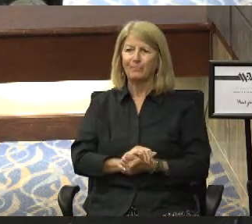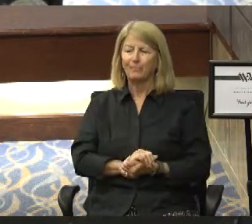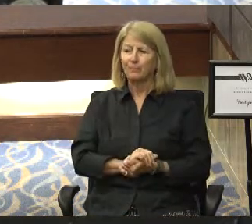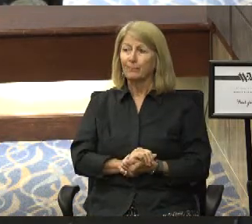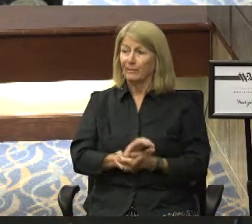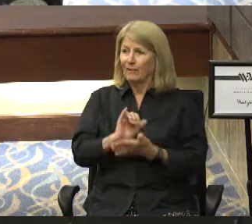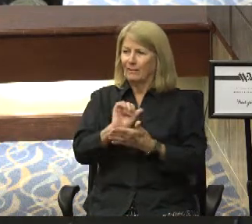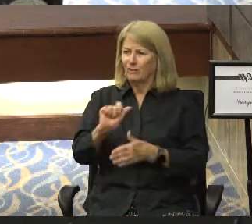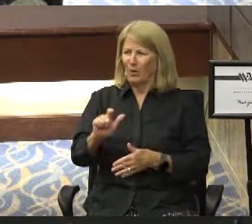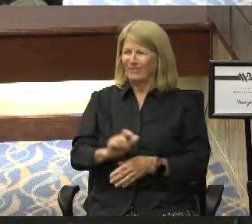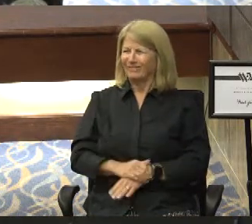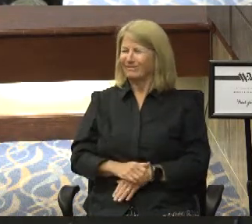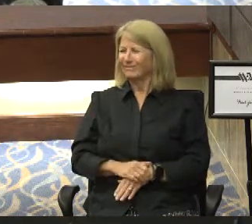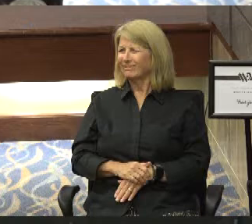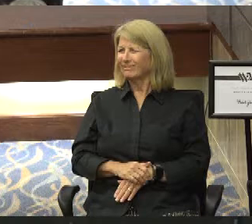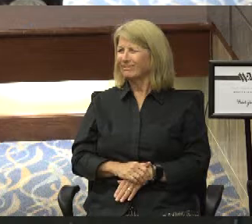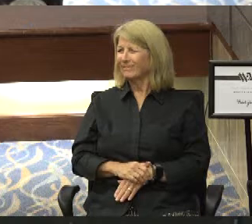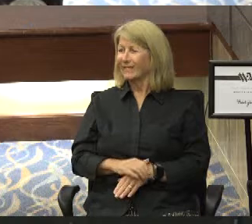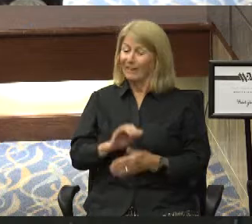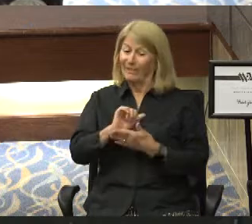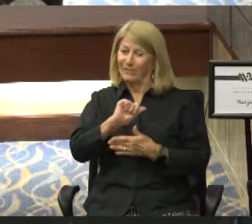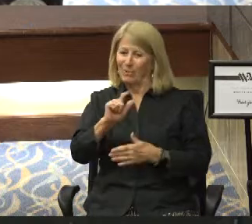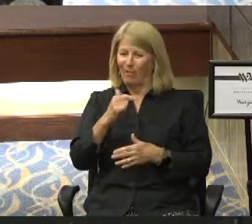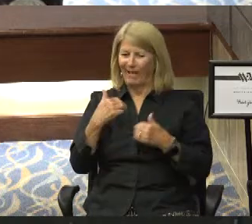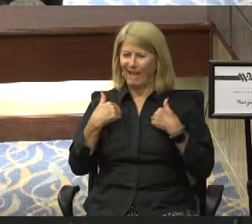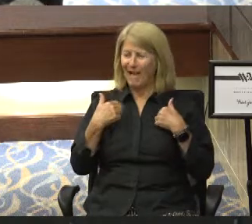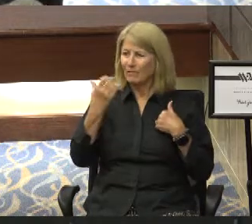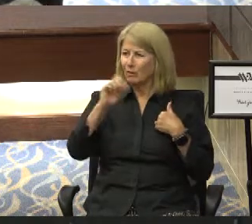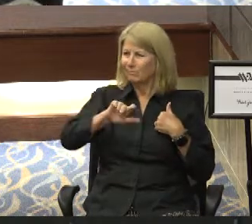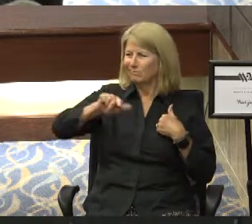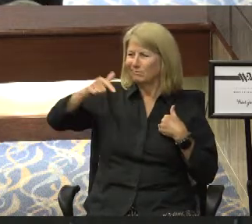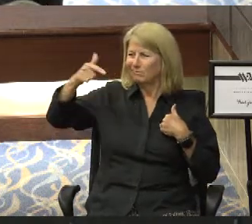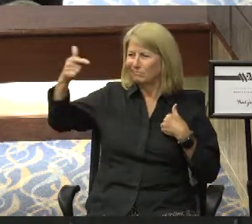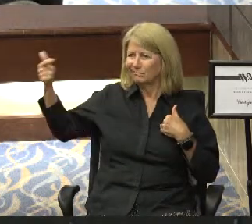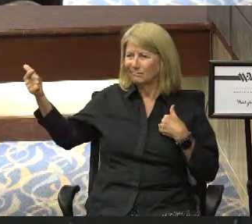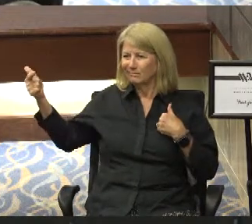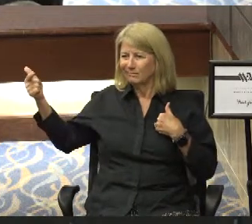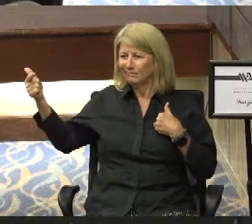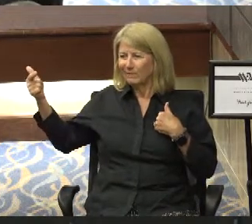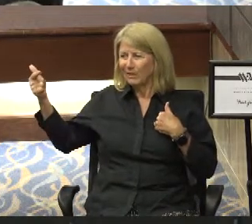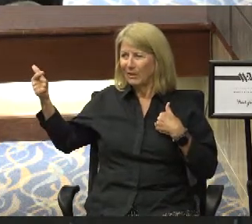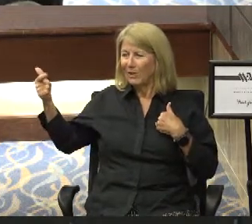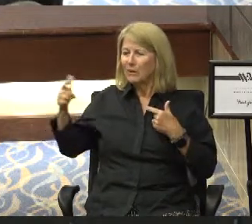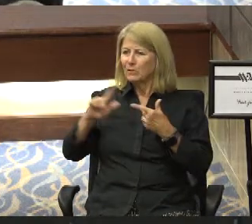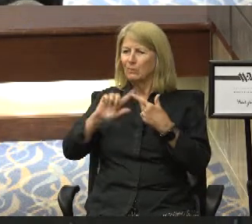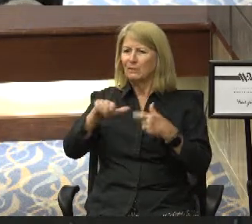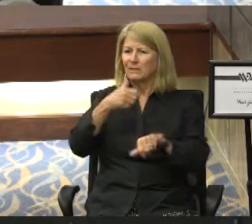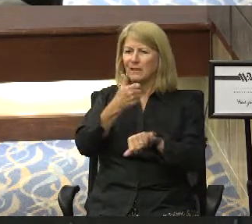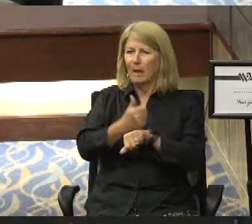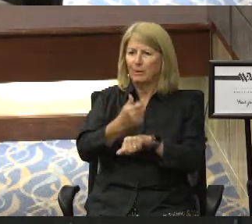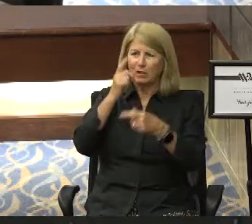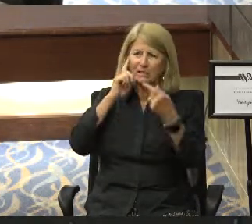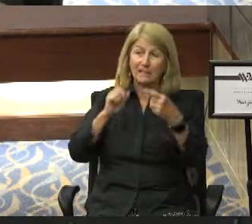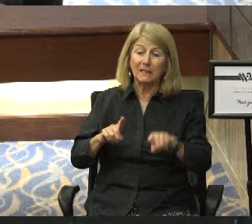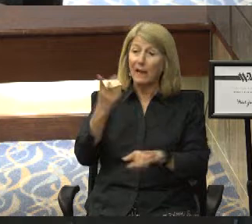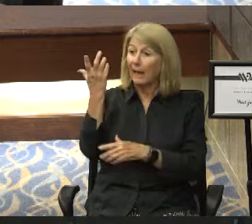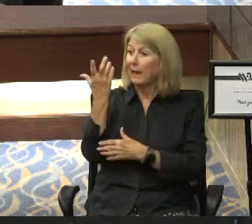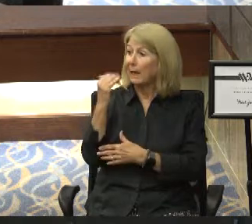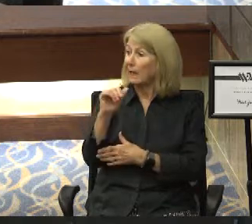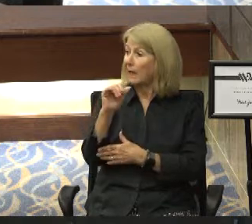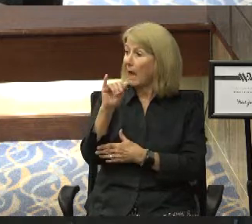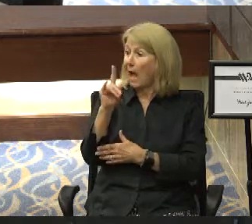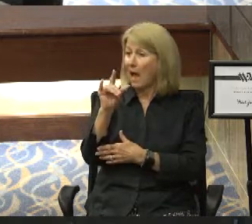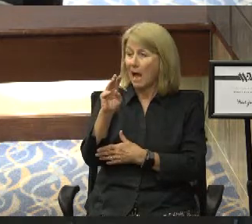And that's all. That is actually all I have, so I'll turn it over to you to establish the consent agenda. Is there any